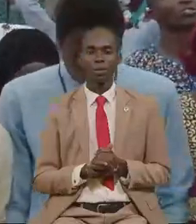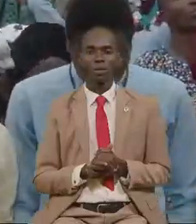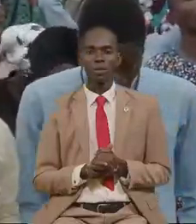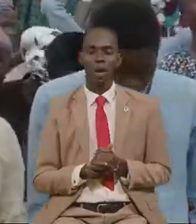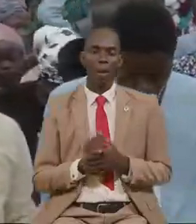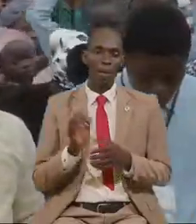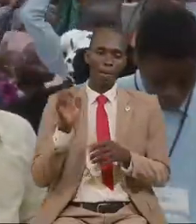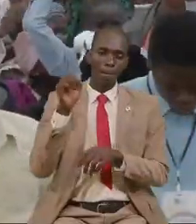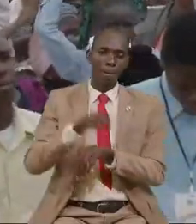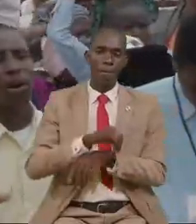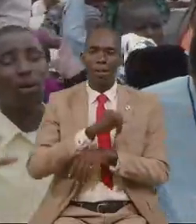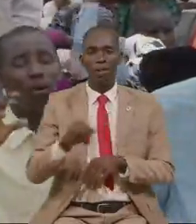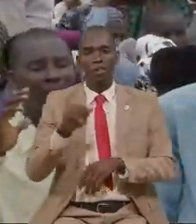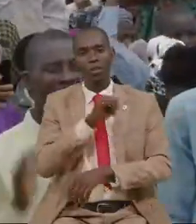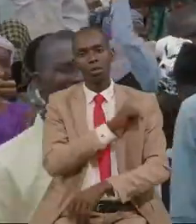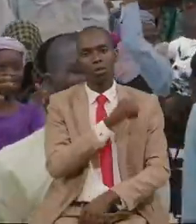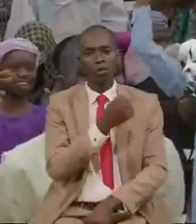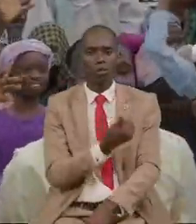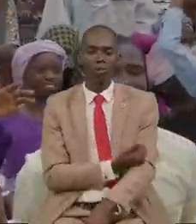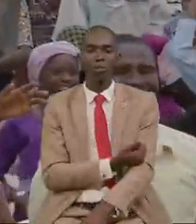Prevailing authority